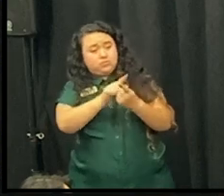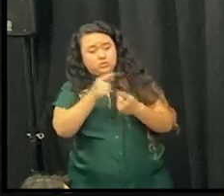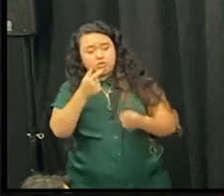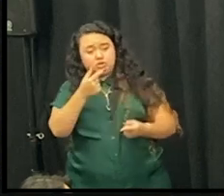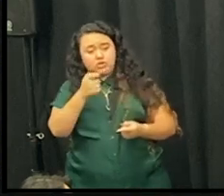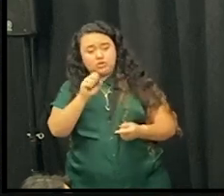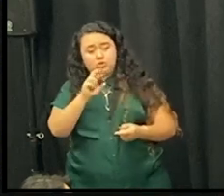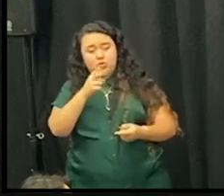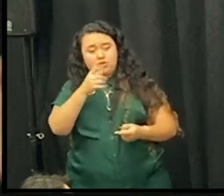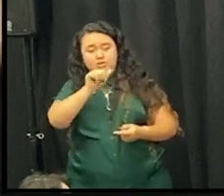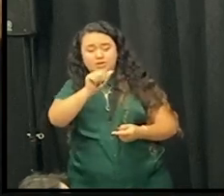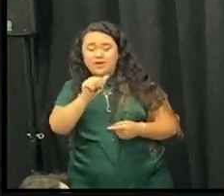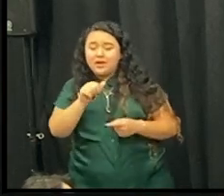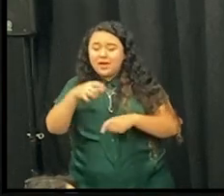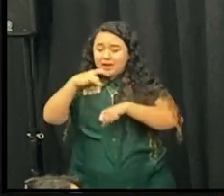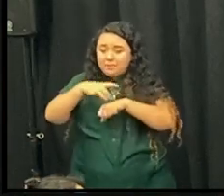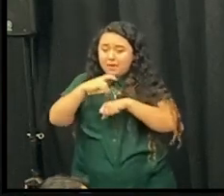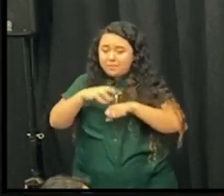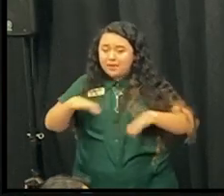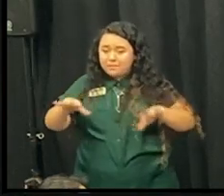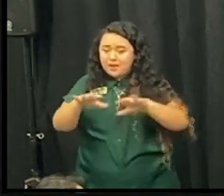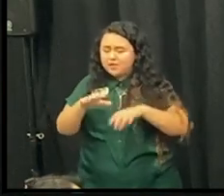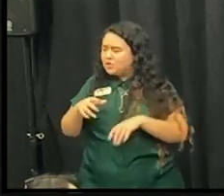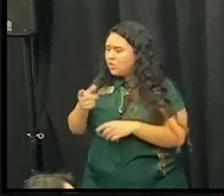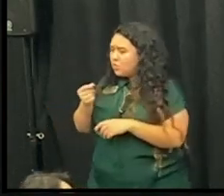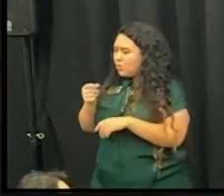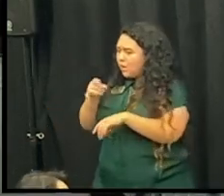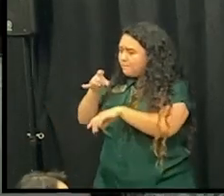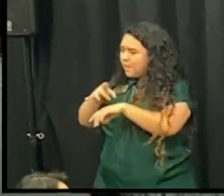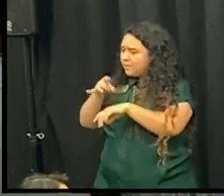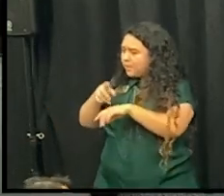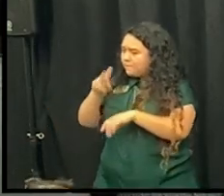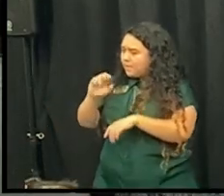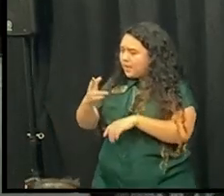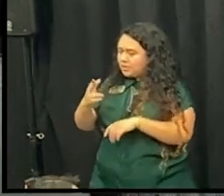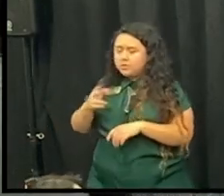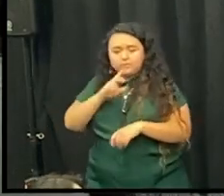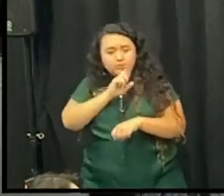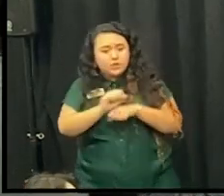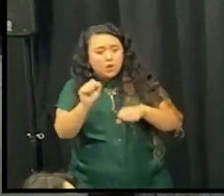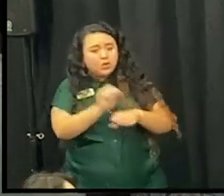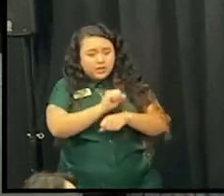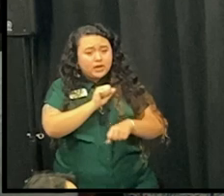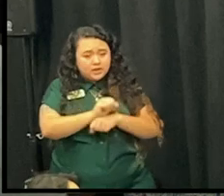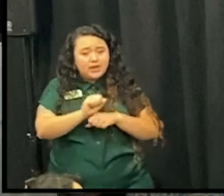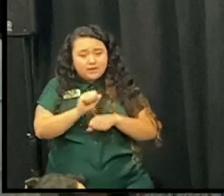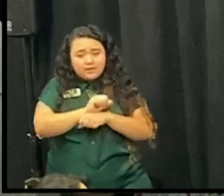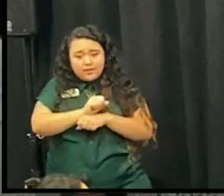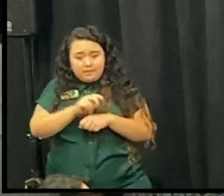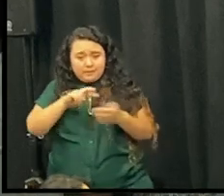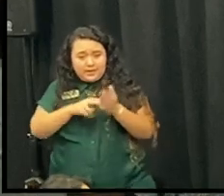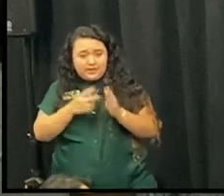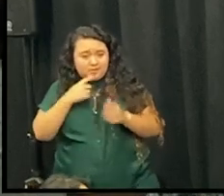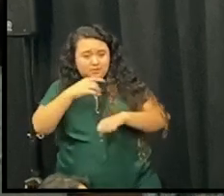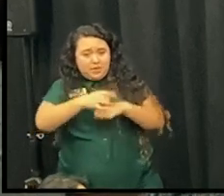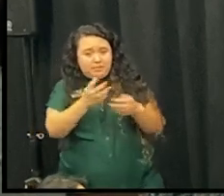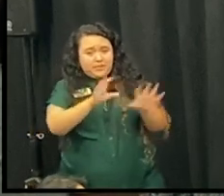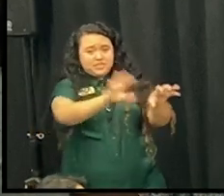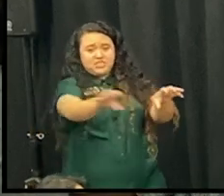pumpkin patch, and they were just... Wait, what is pumpkin patch for people? Literally a pumpkin patch. Literally a pumpkin patch. No, it's literally a pumpkin